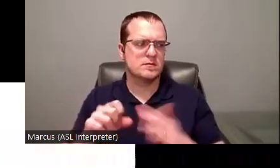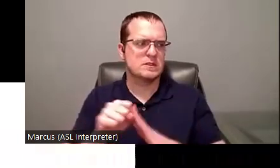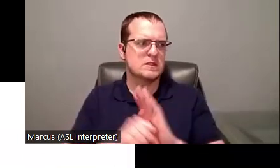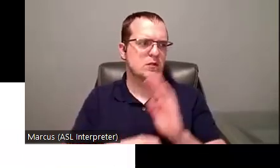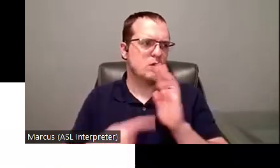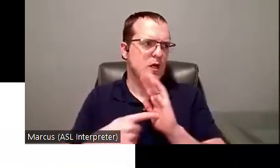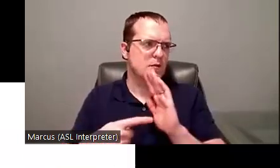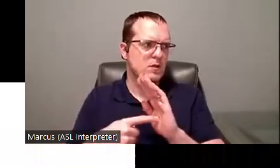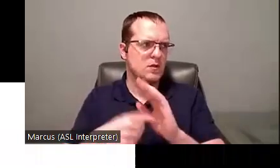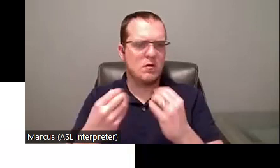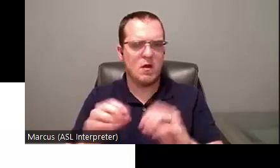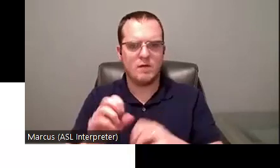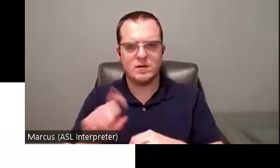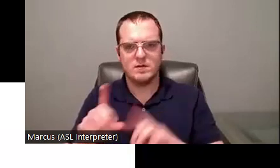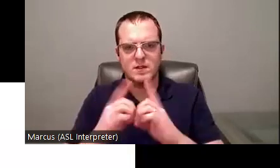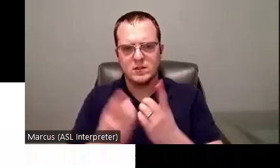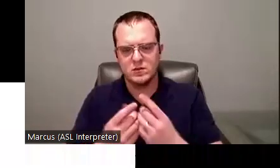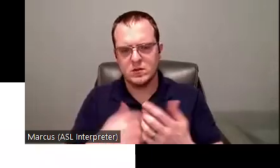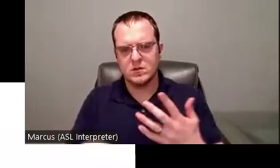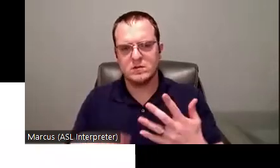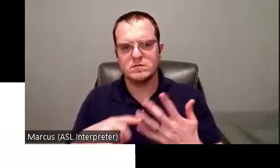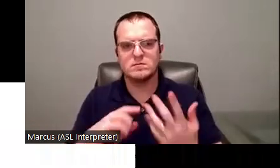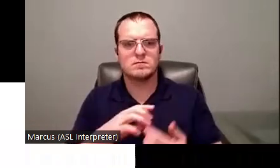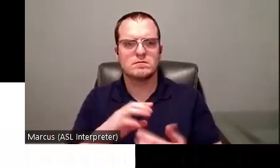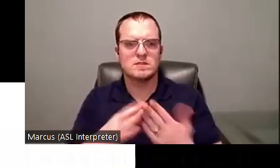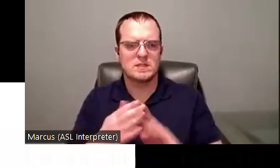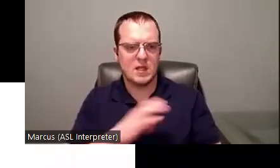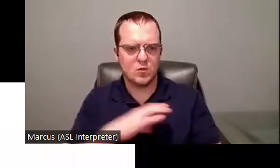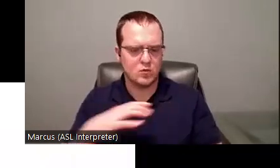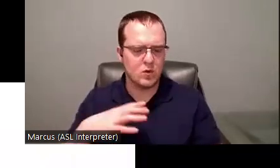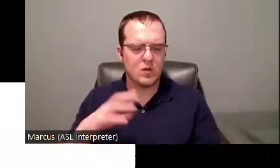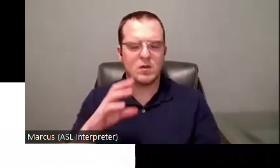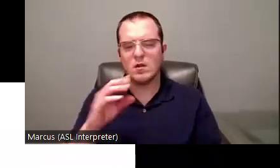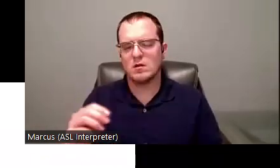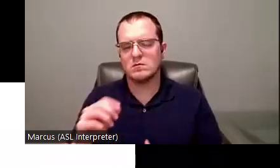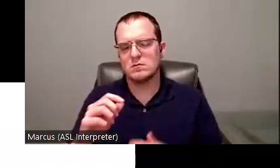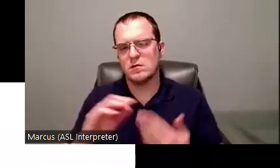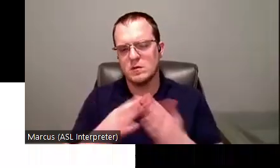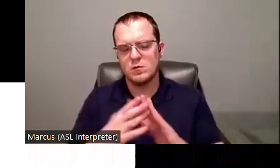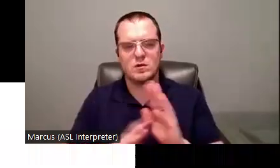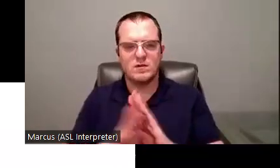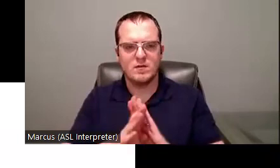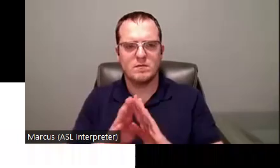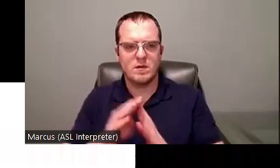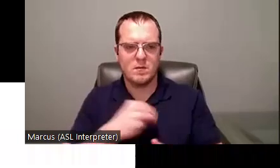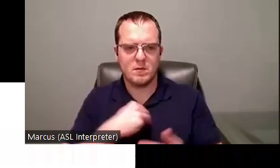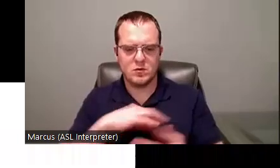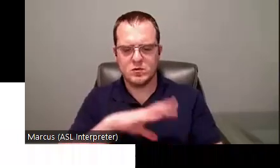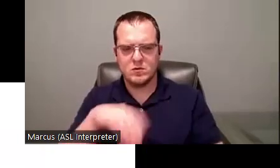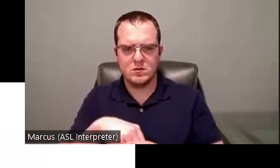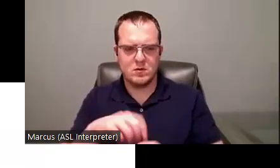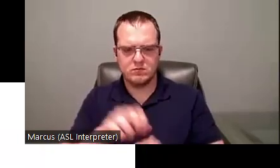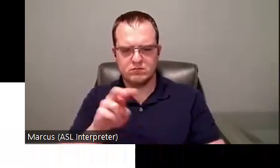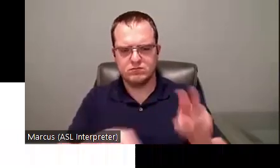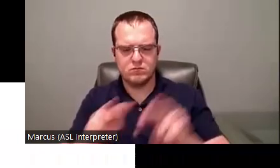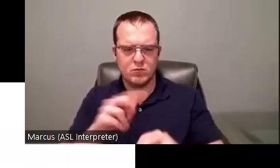representative office of the district, city council office, and community development members.